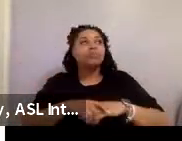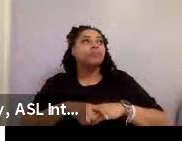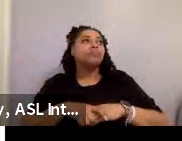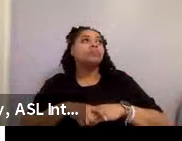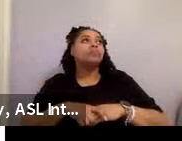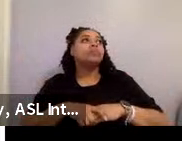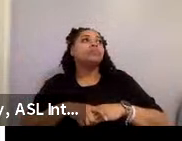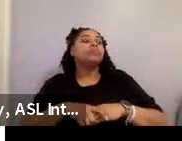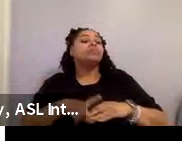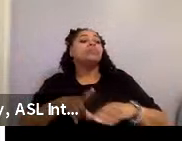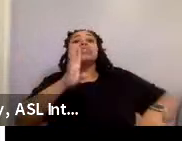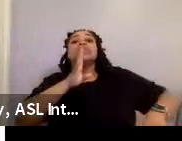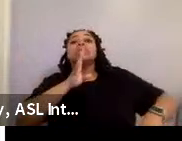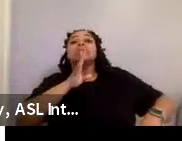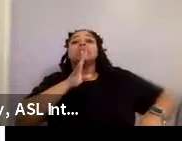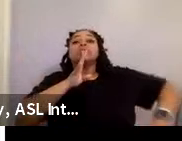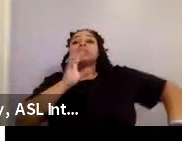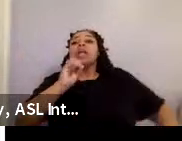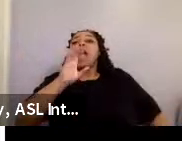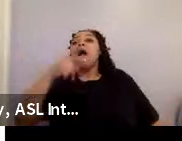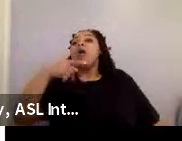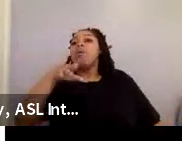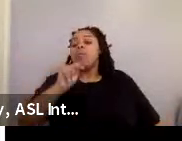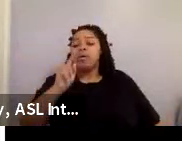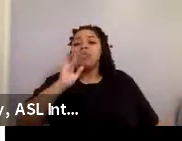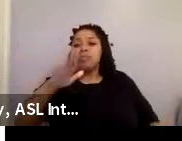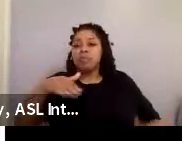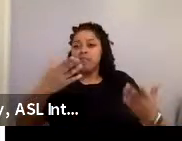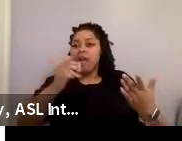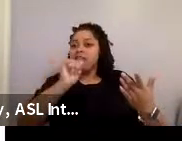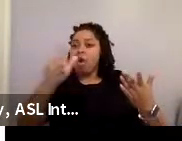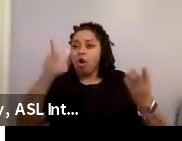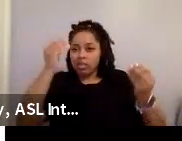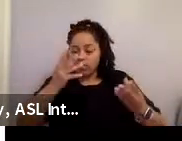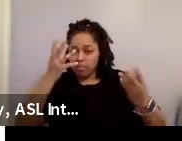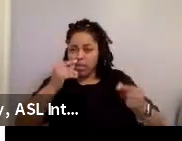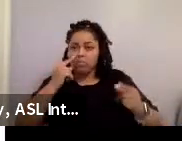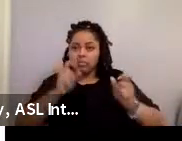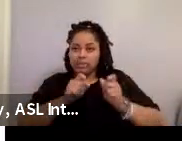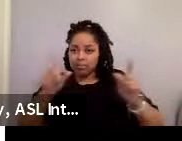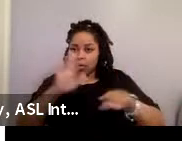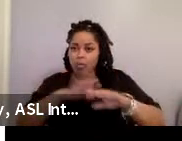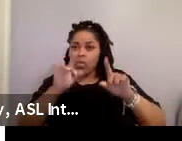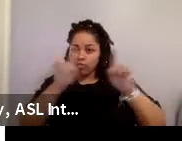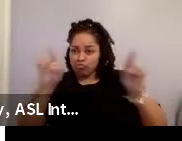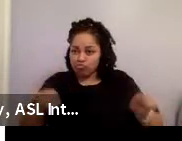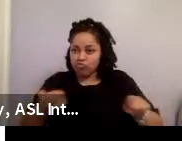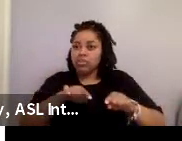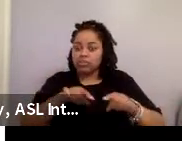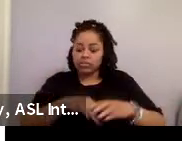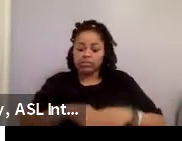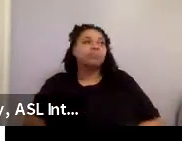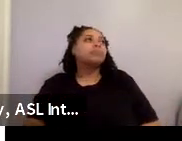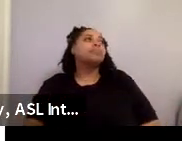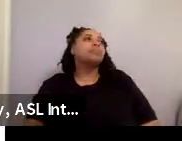So the speech output shall be provided for all the information displayed on that screen.